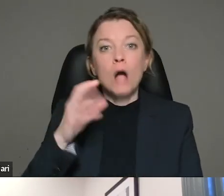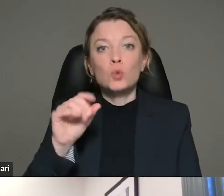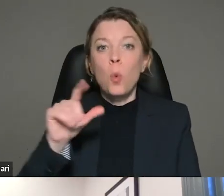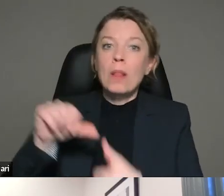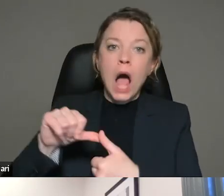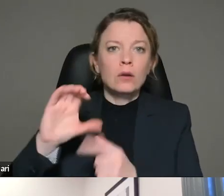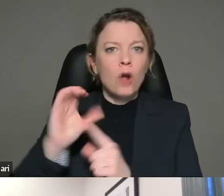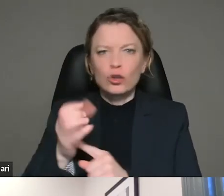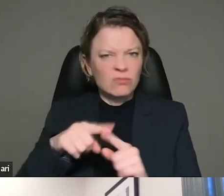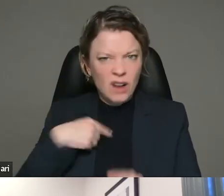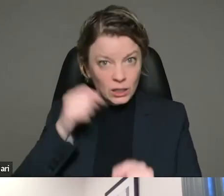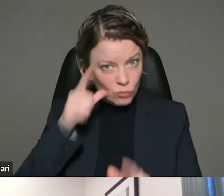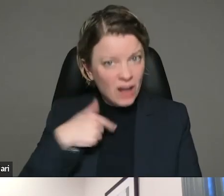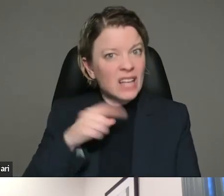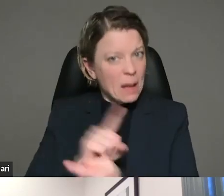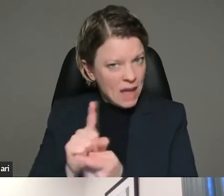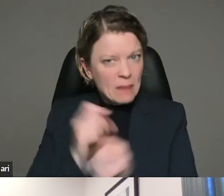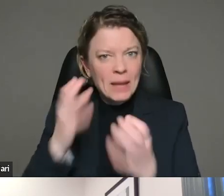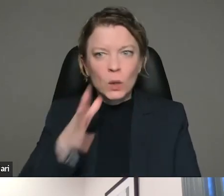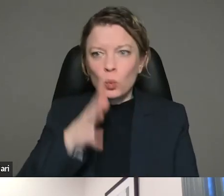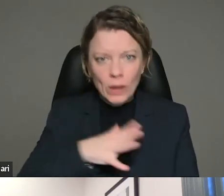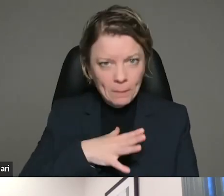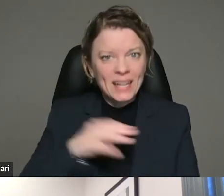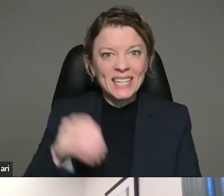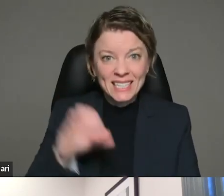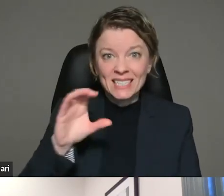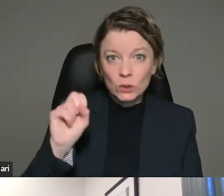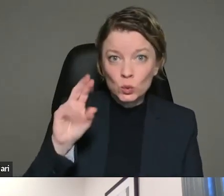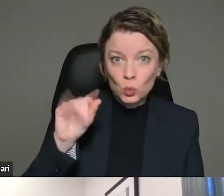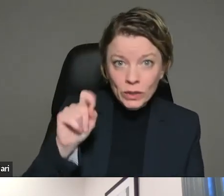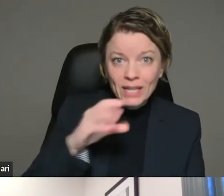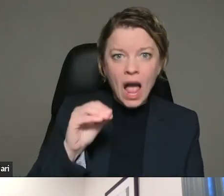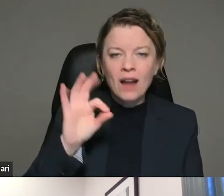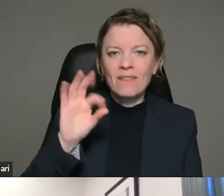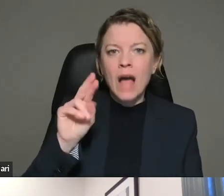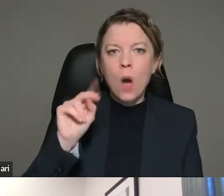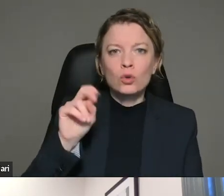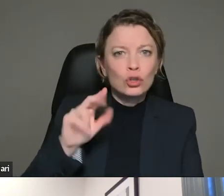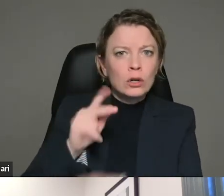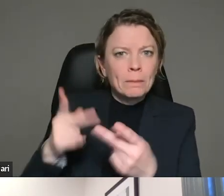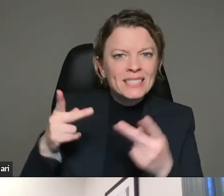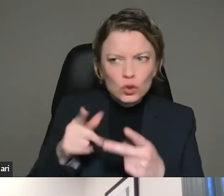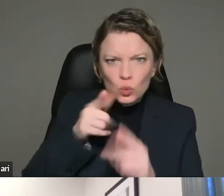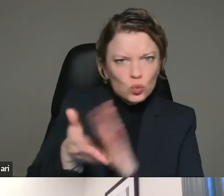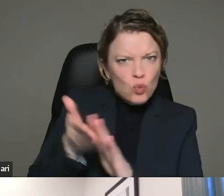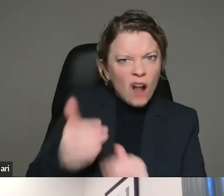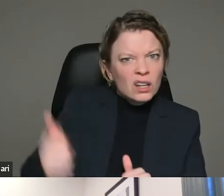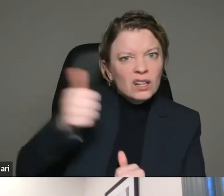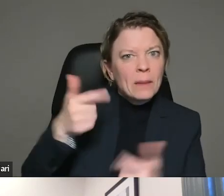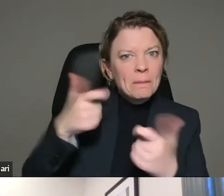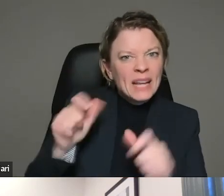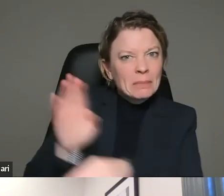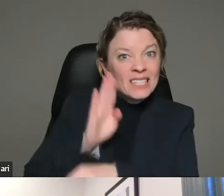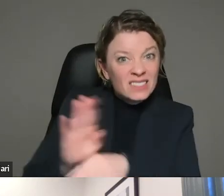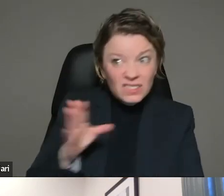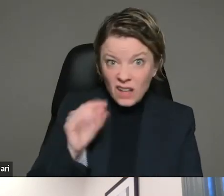to actually meet a lot of women in C-suite and founder positions running these big businesses who